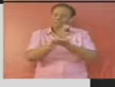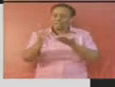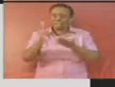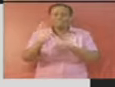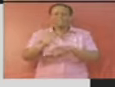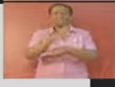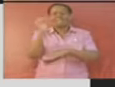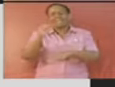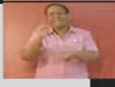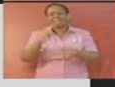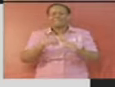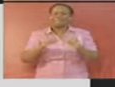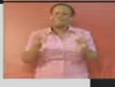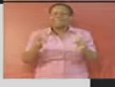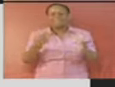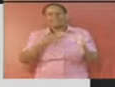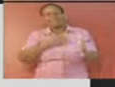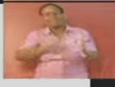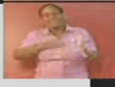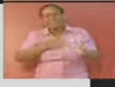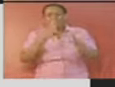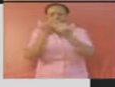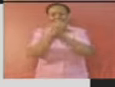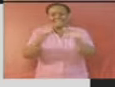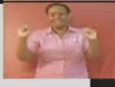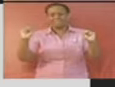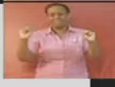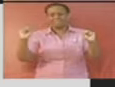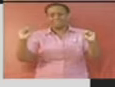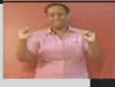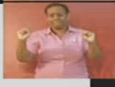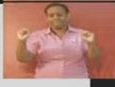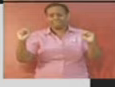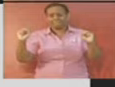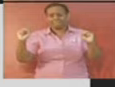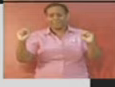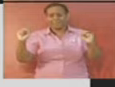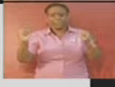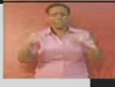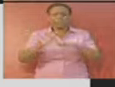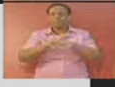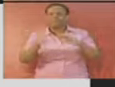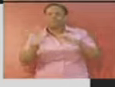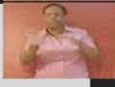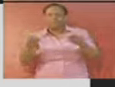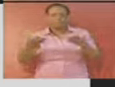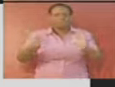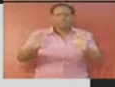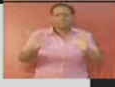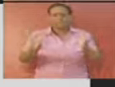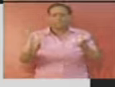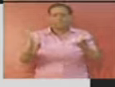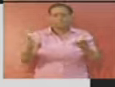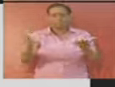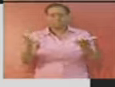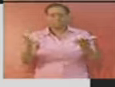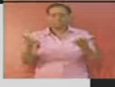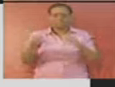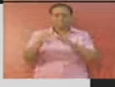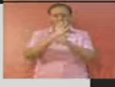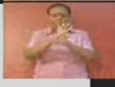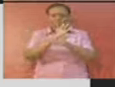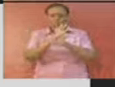COVID parang your house this Christmas. You know the soca parang, we parang the wrong